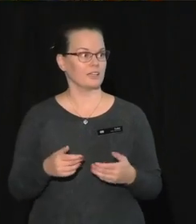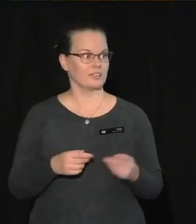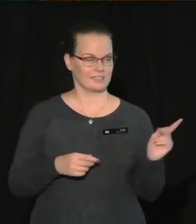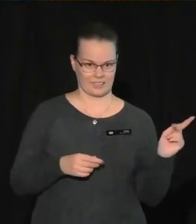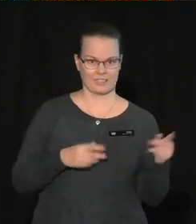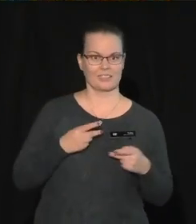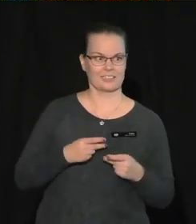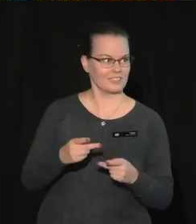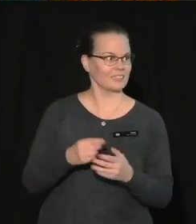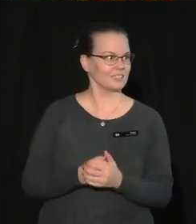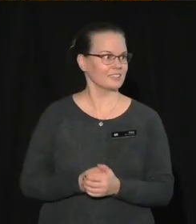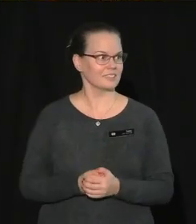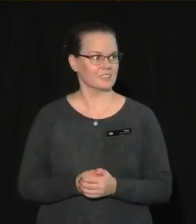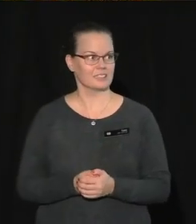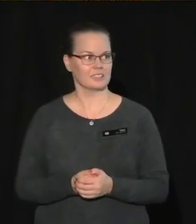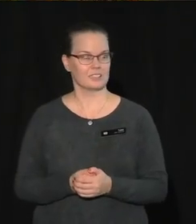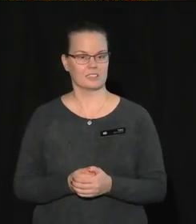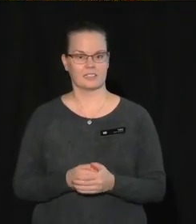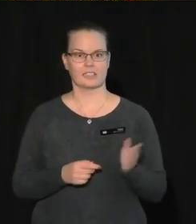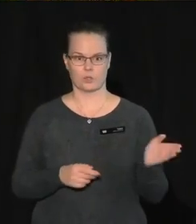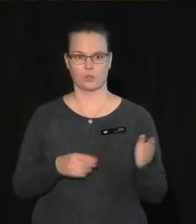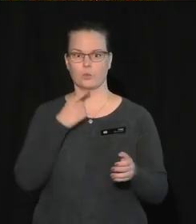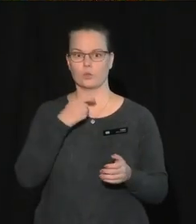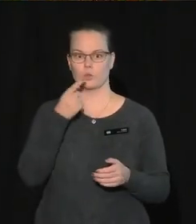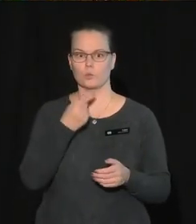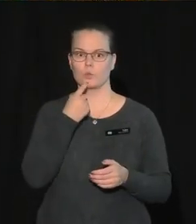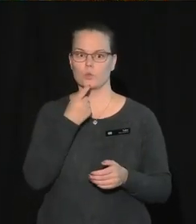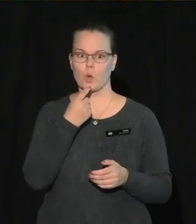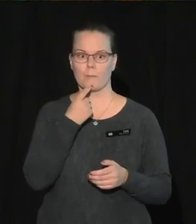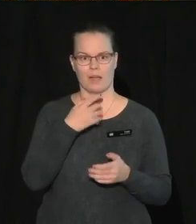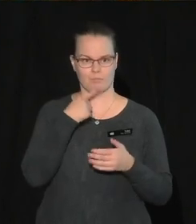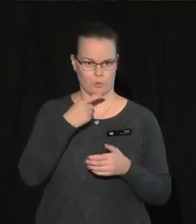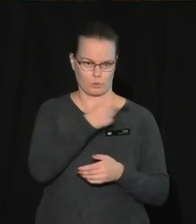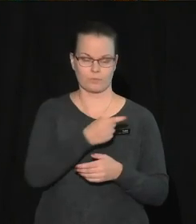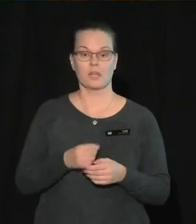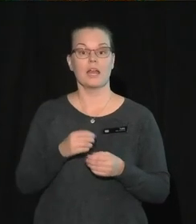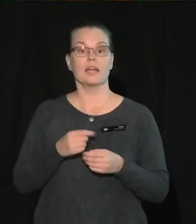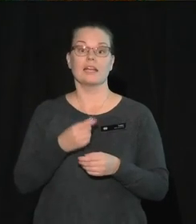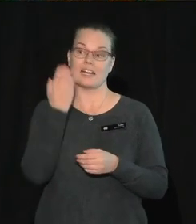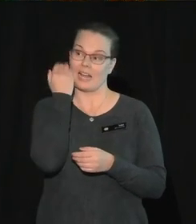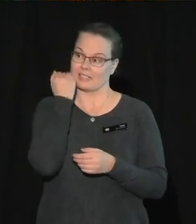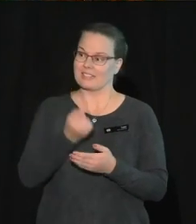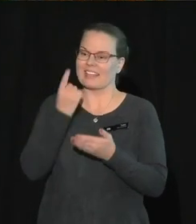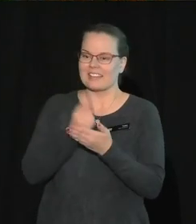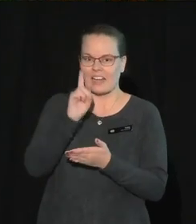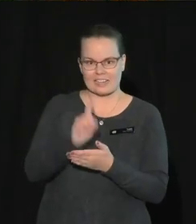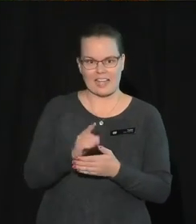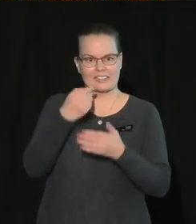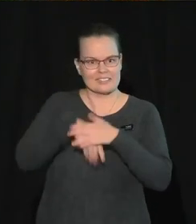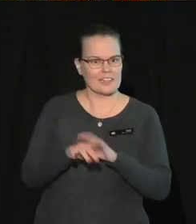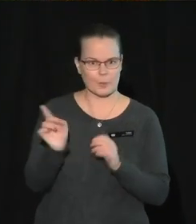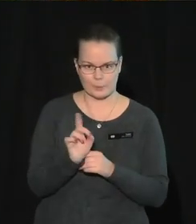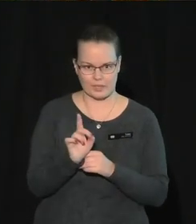Thank you for your invitation. Thank you. Äskeisessä puheenvuorossa ehkä se tärkein sisältö oli se,